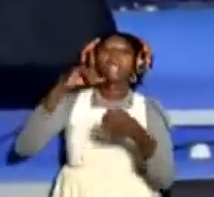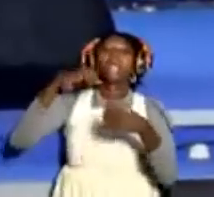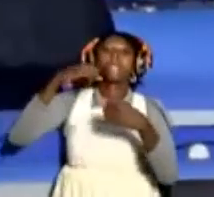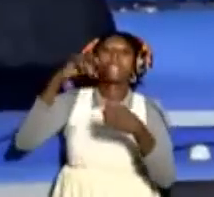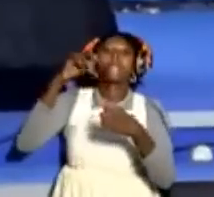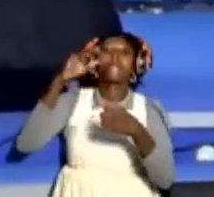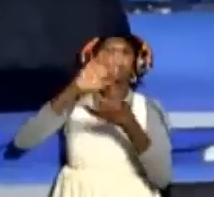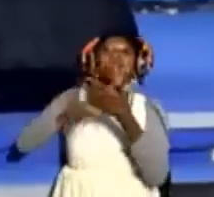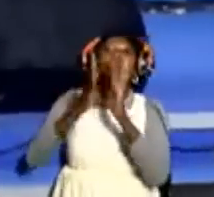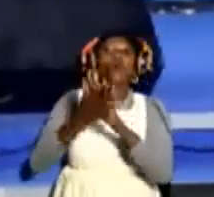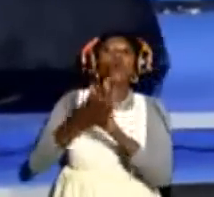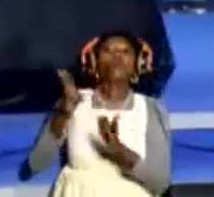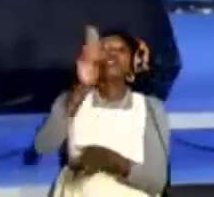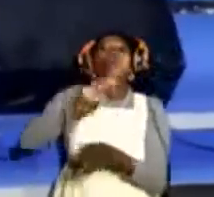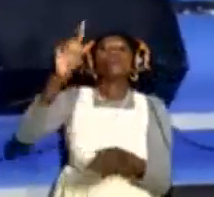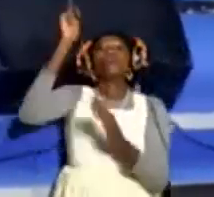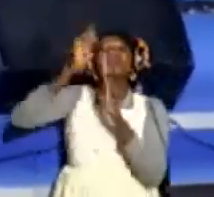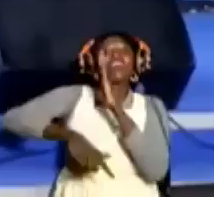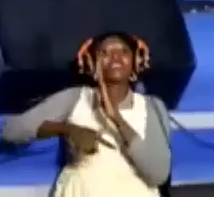non-entity.